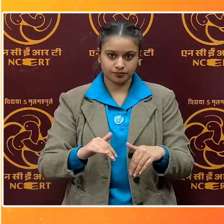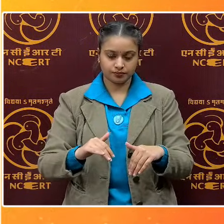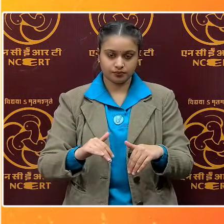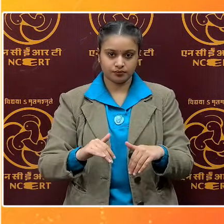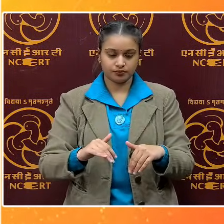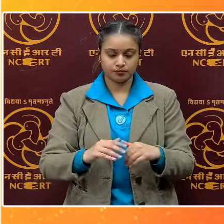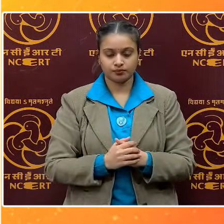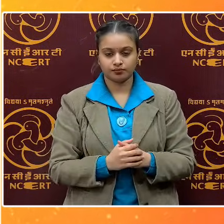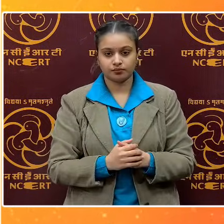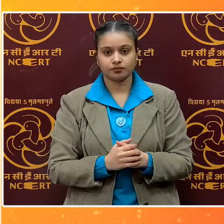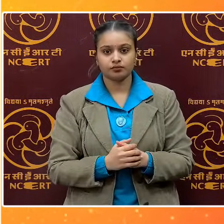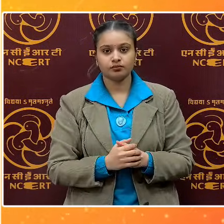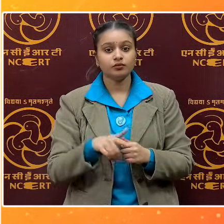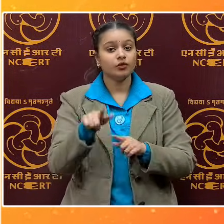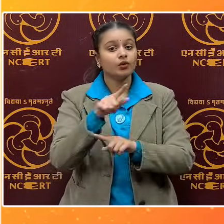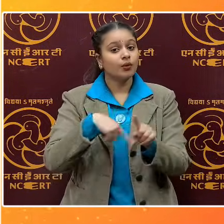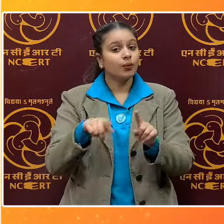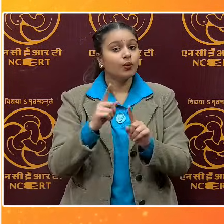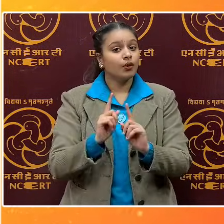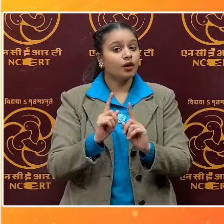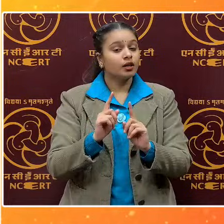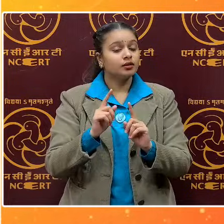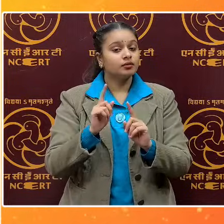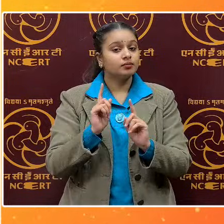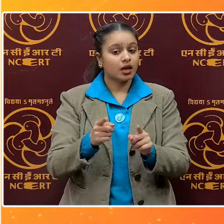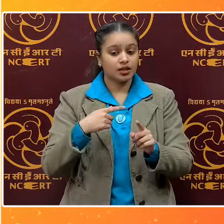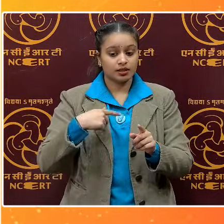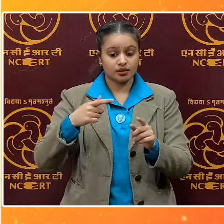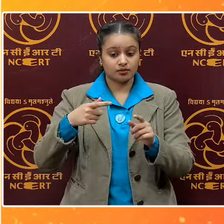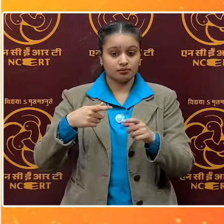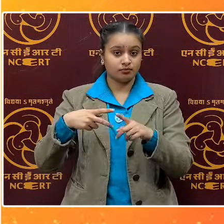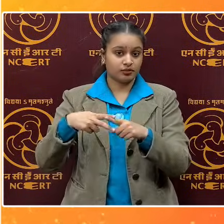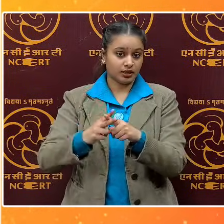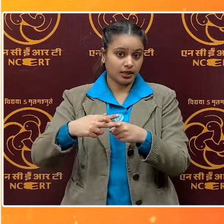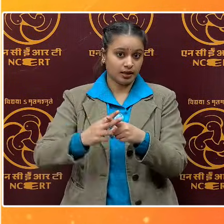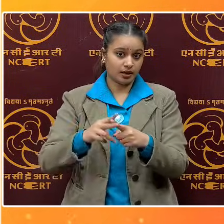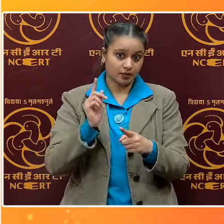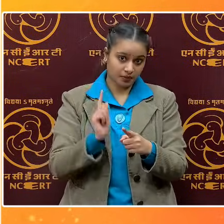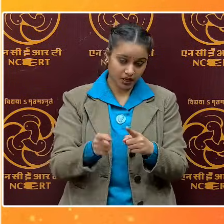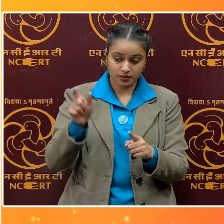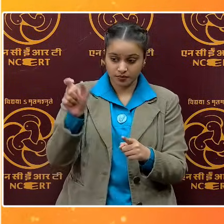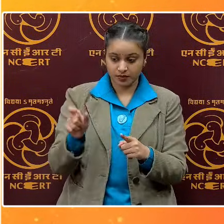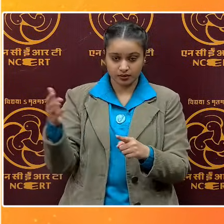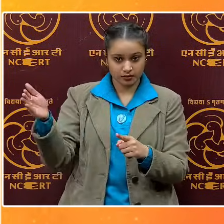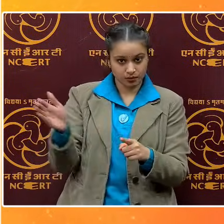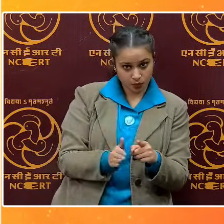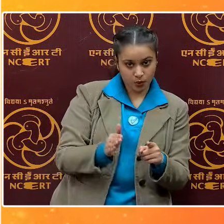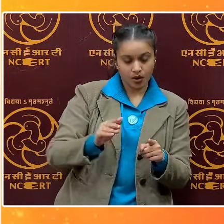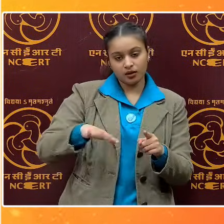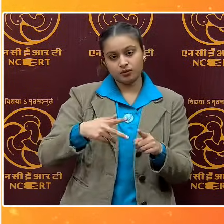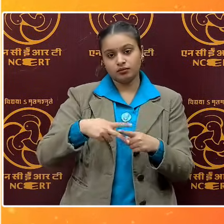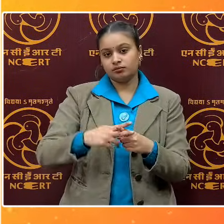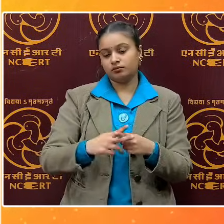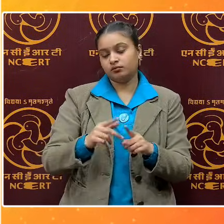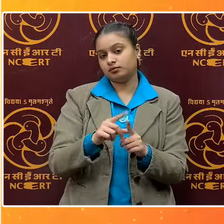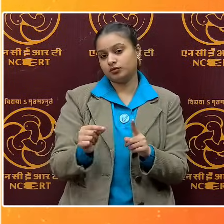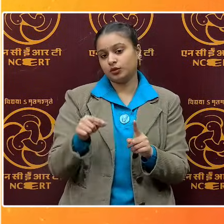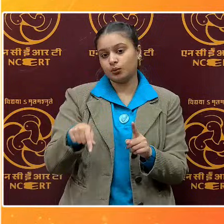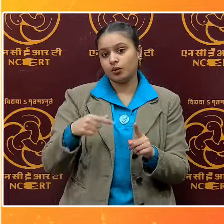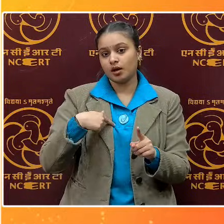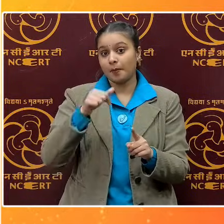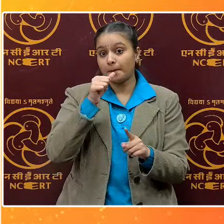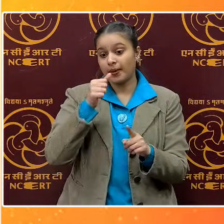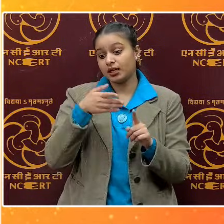waste. Waste. We should get it mended. Absolutely. Call the plumber right away. Exactly. Don't let the